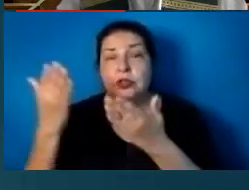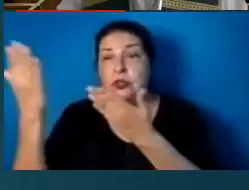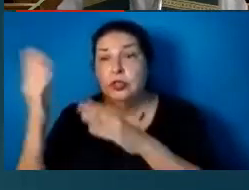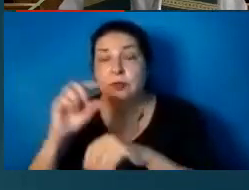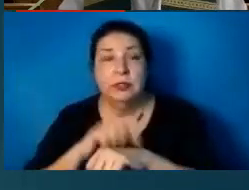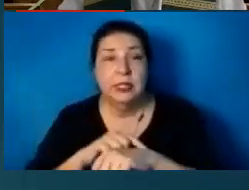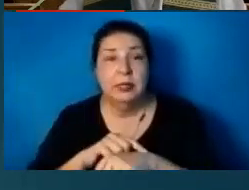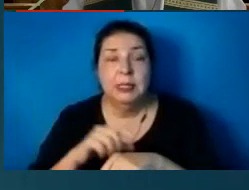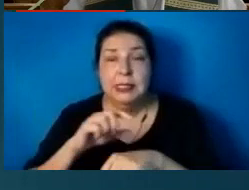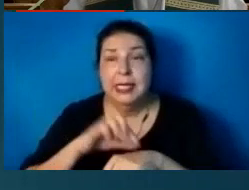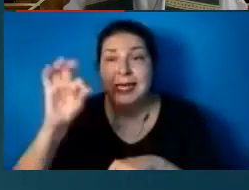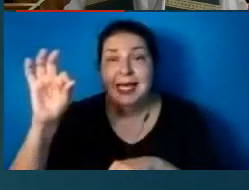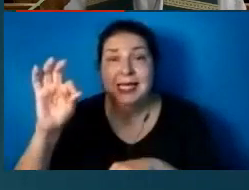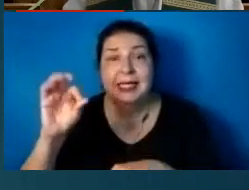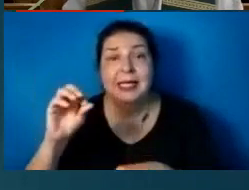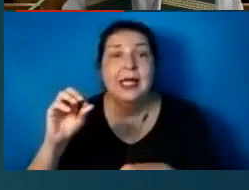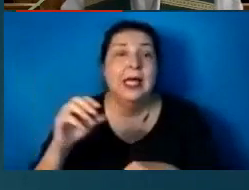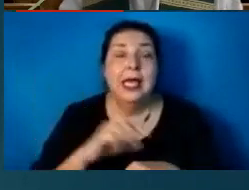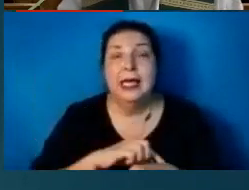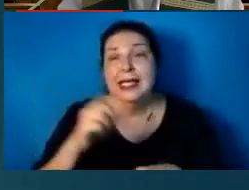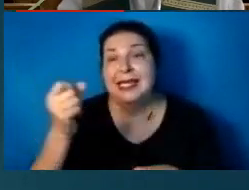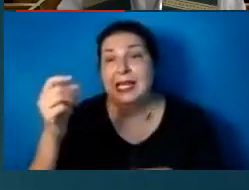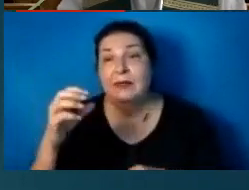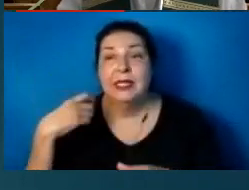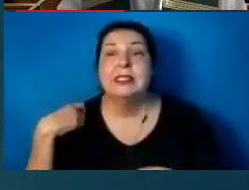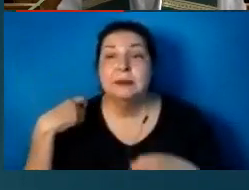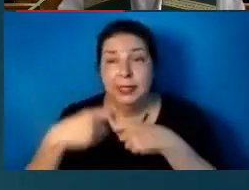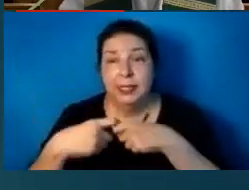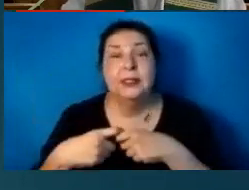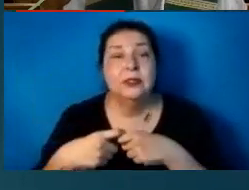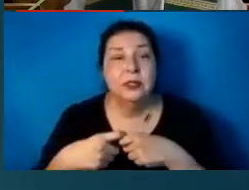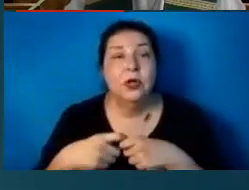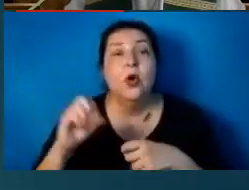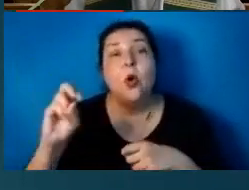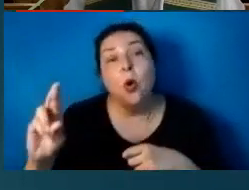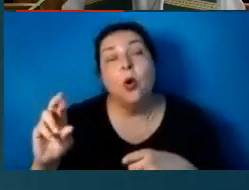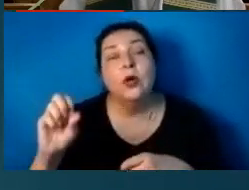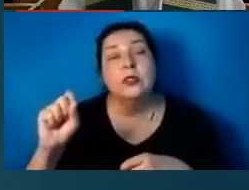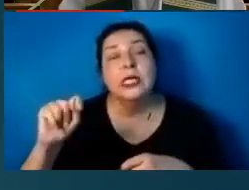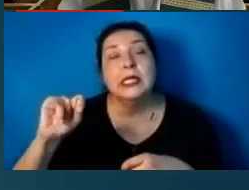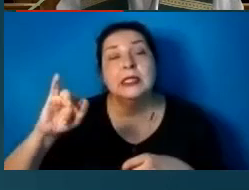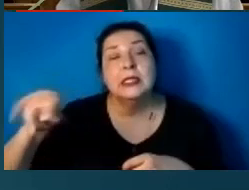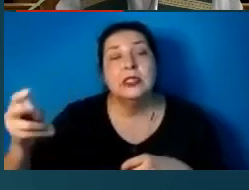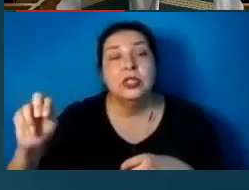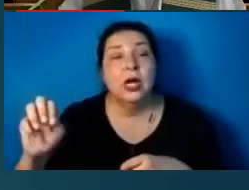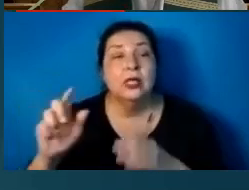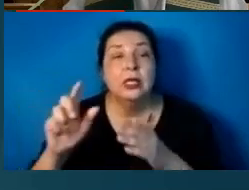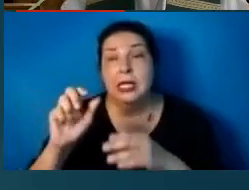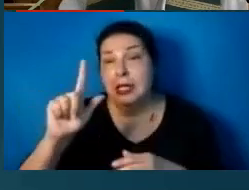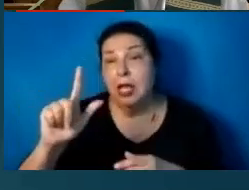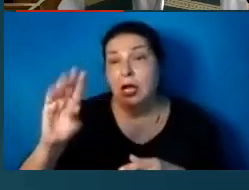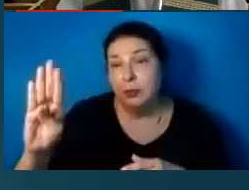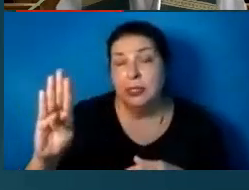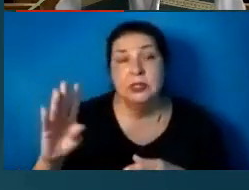at 11 o'clock. Our 11 o'clock service is held in Spanish. If you'd like to join us in Long Beach at